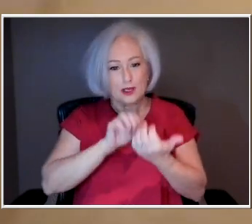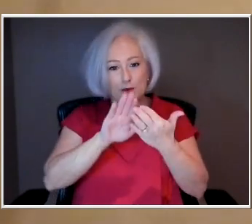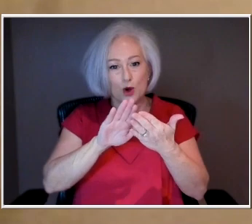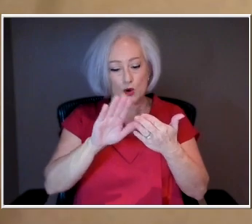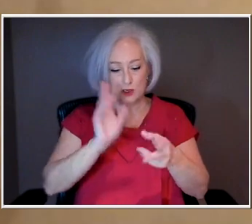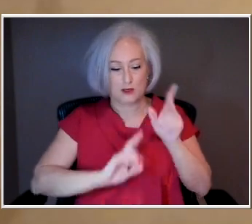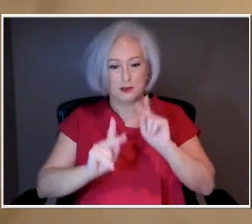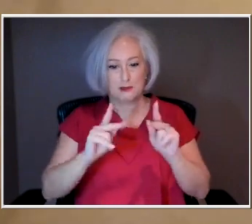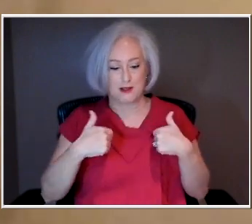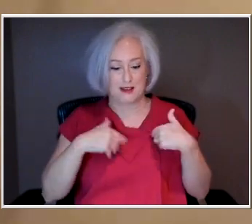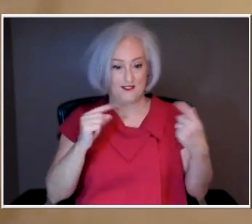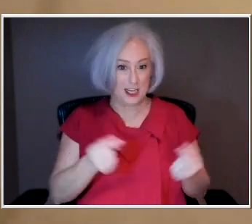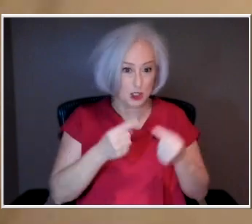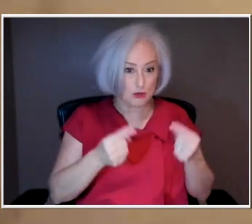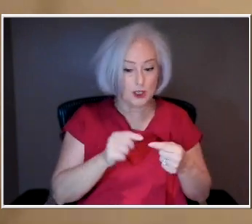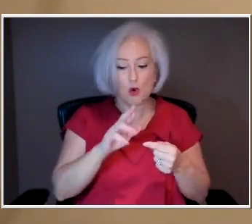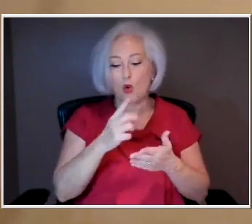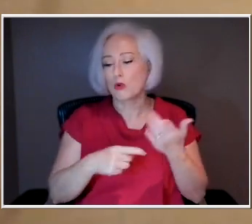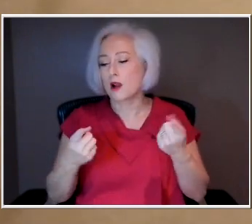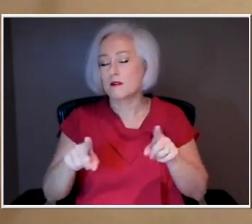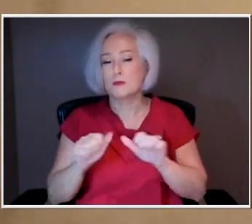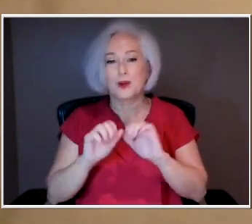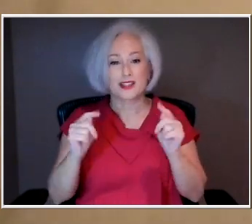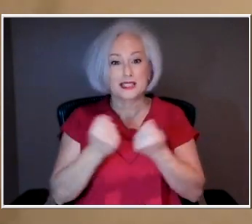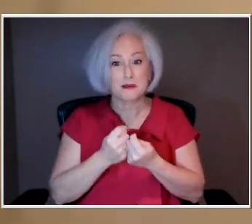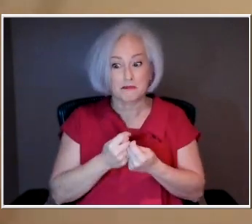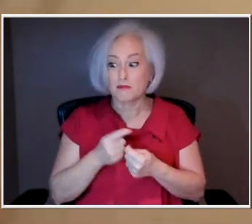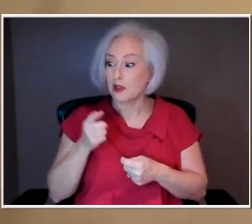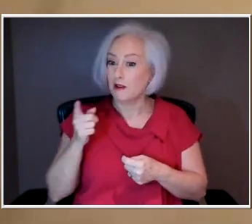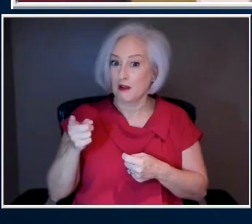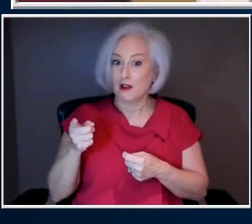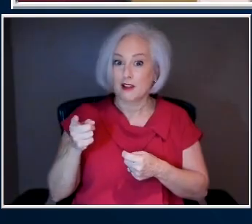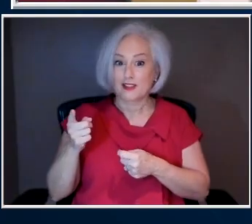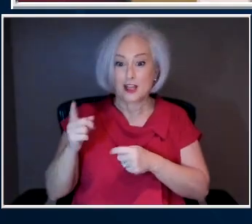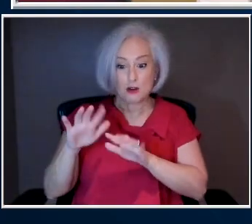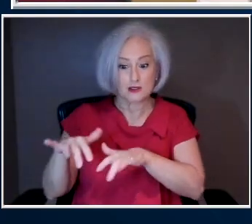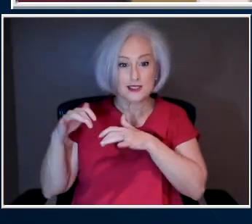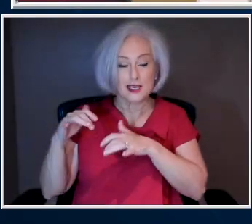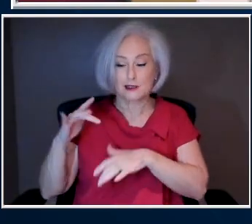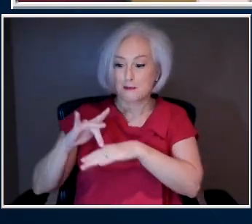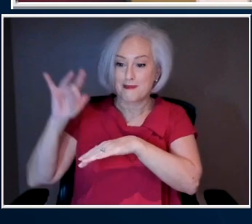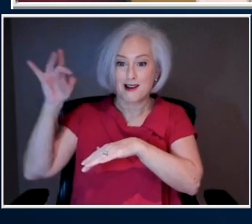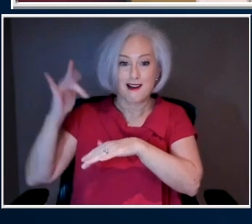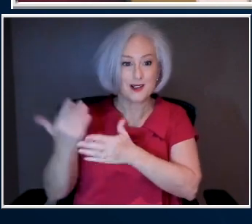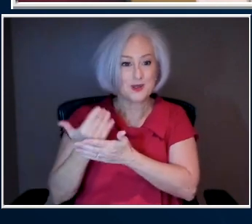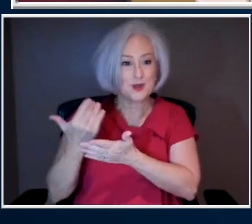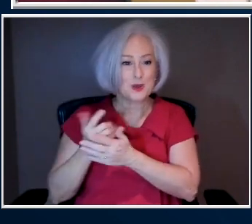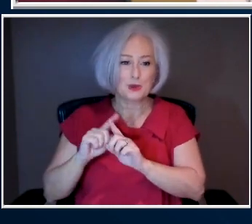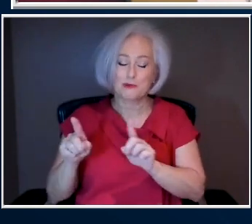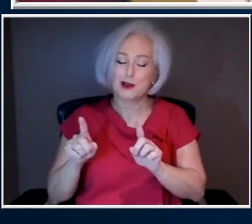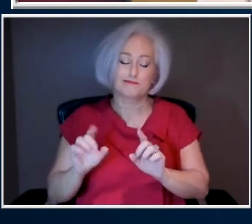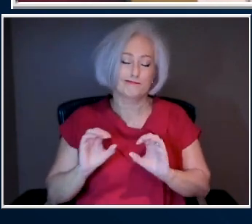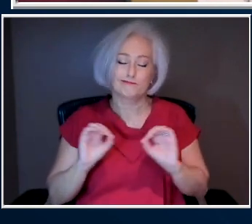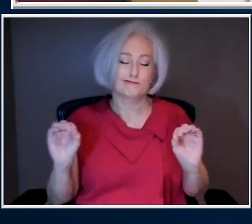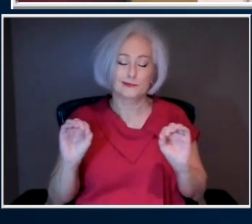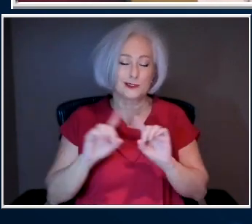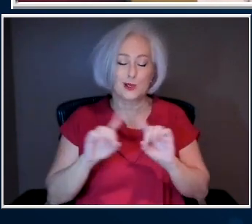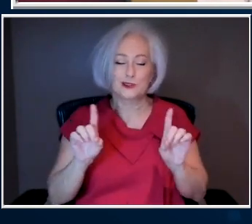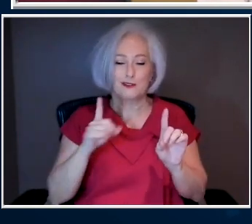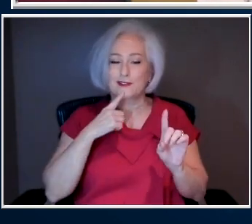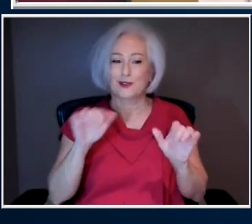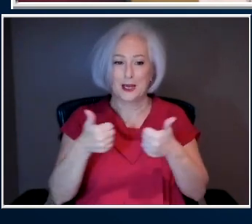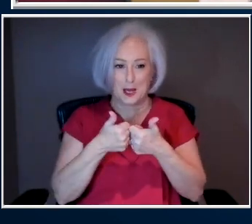50 years apart, but I think when it comes down to it, you really just got to focus on what you're there to do, and it doesn't really alter what we do for the